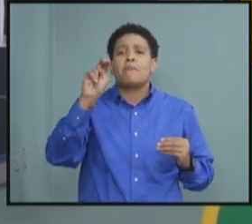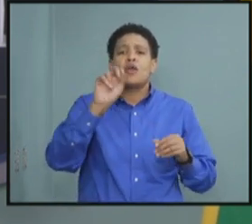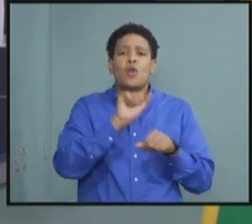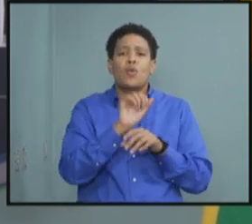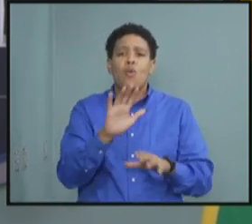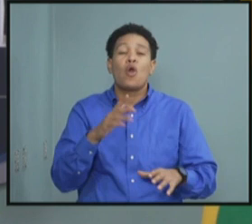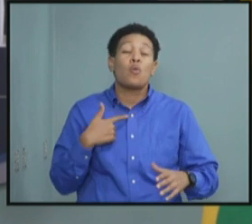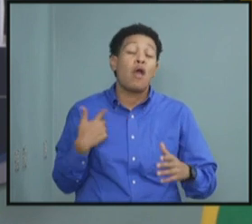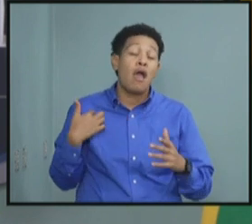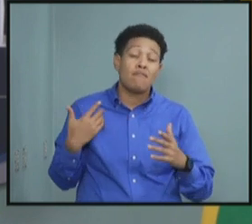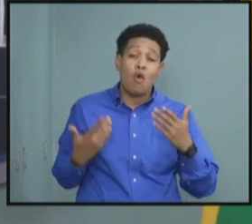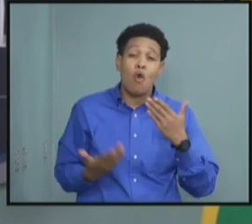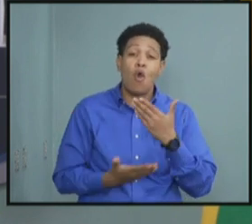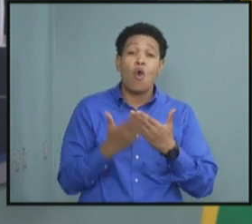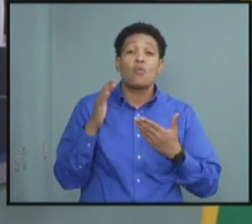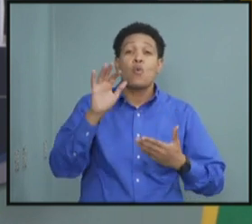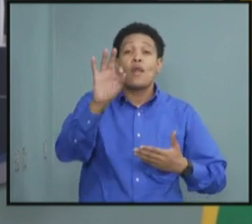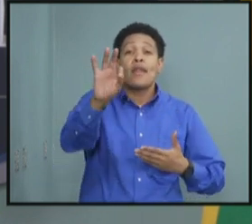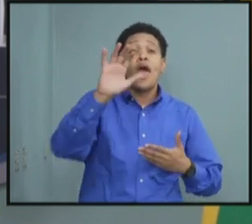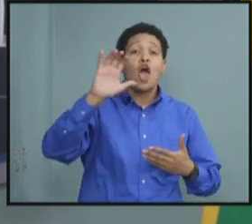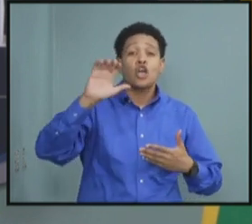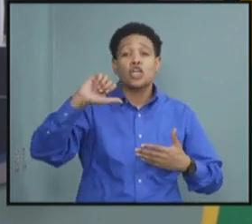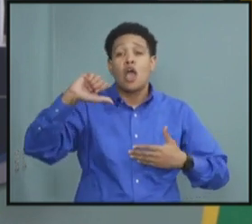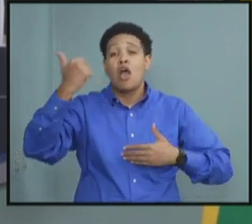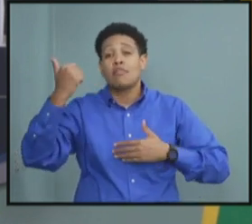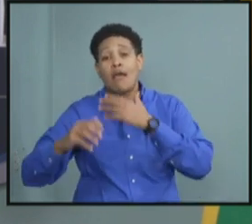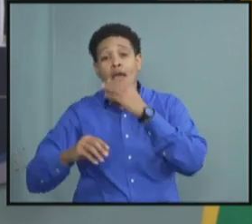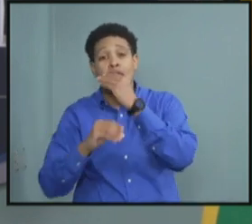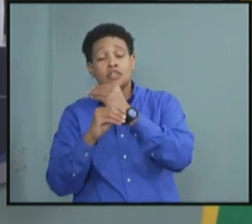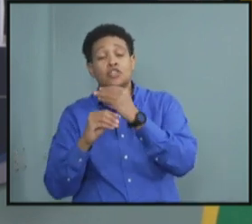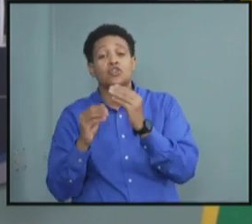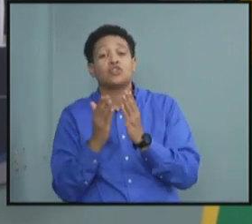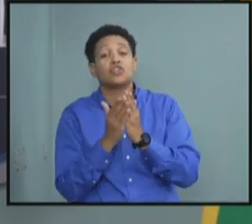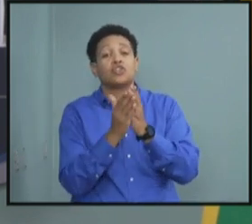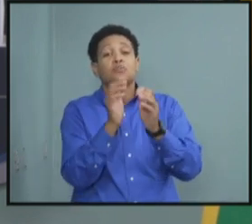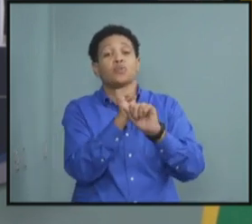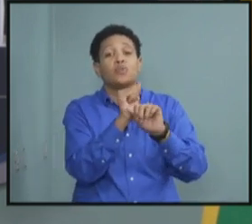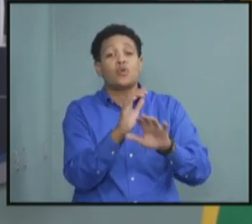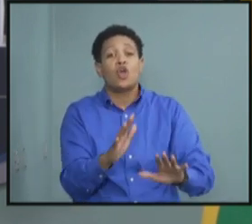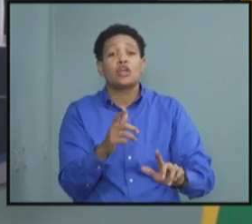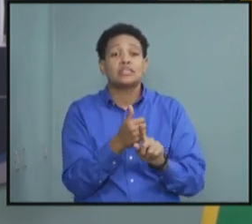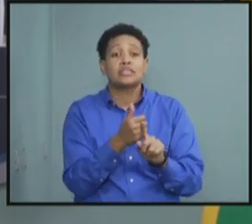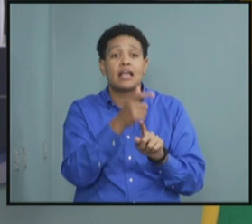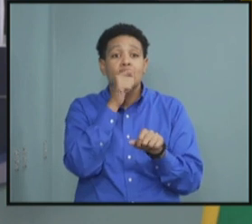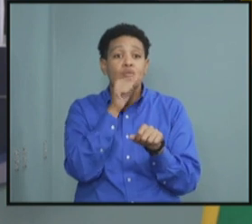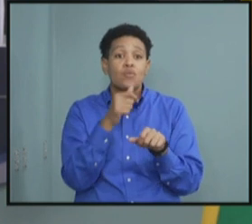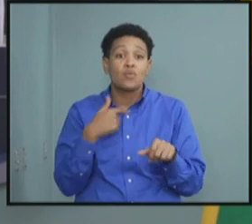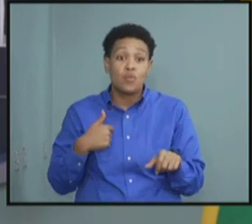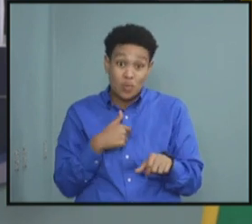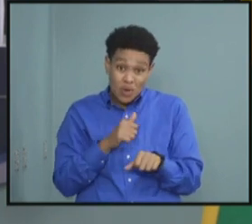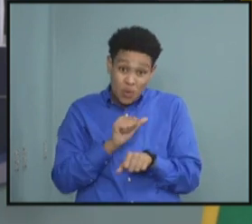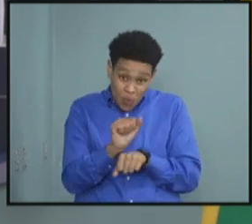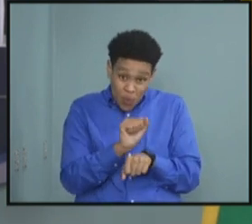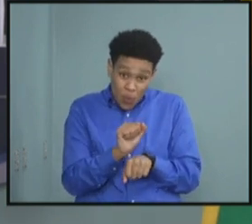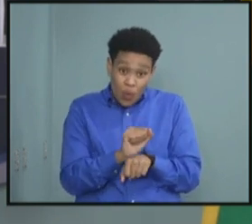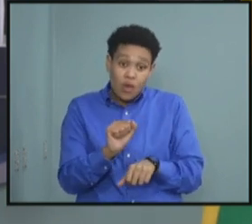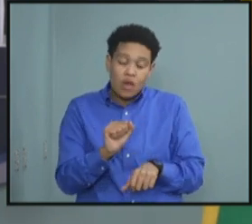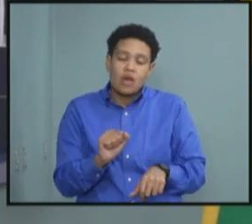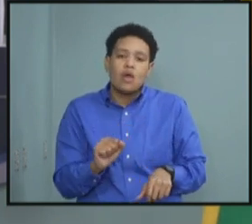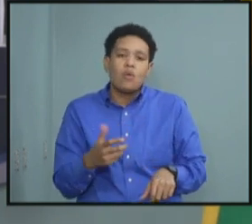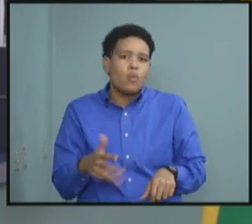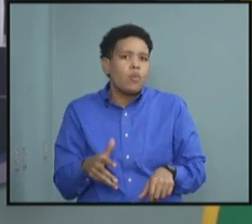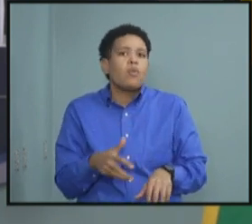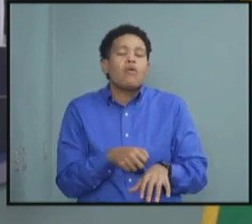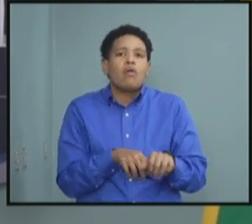900 additional Jamaican cruise ship workers we are working hard